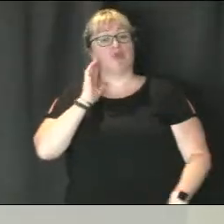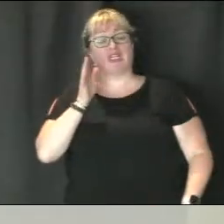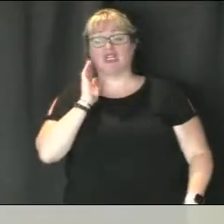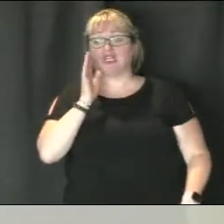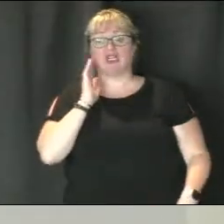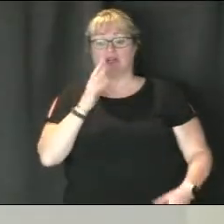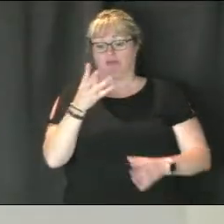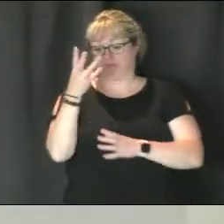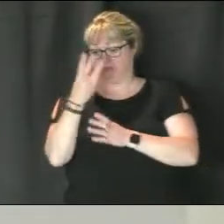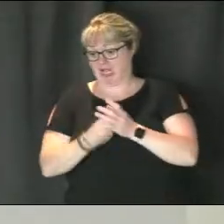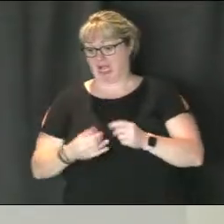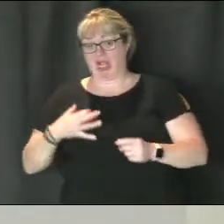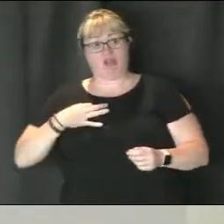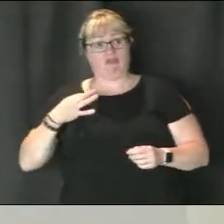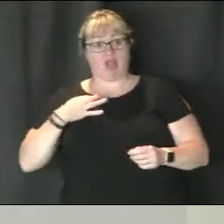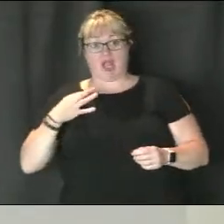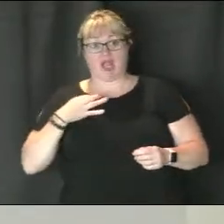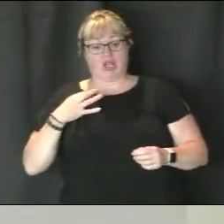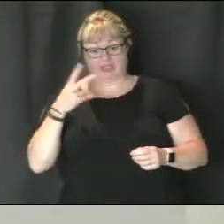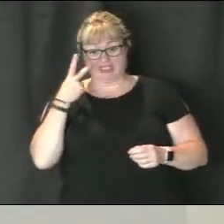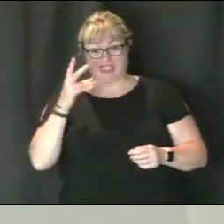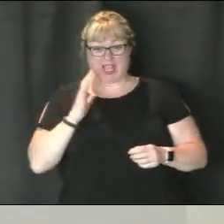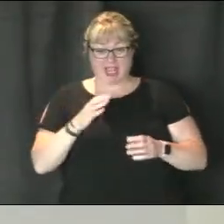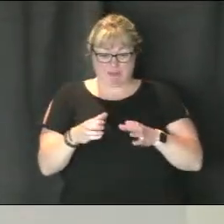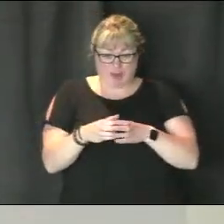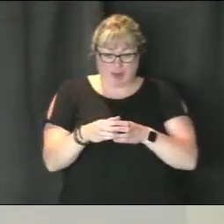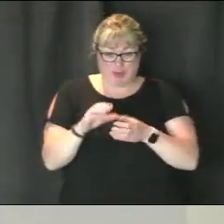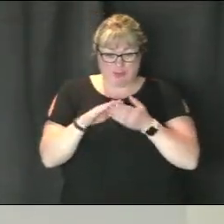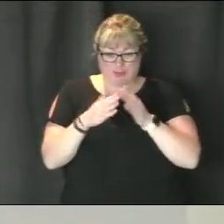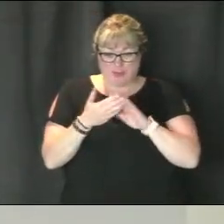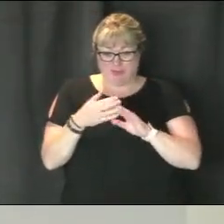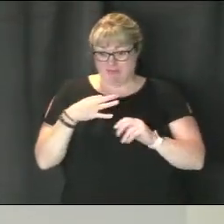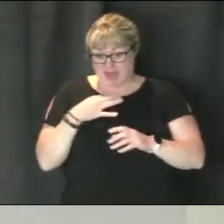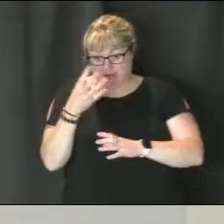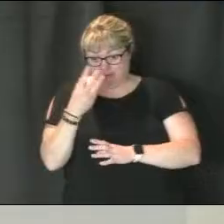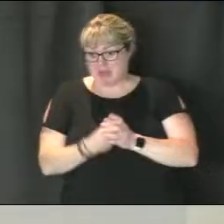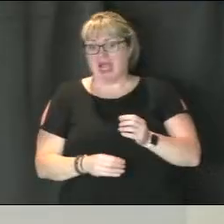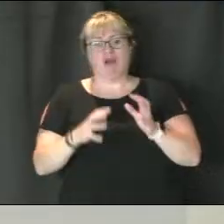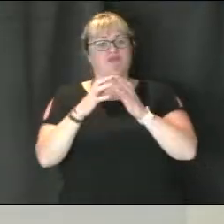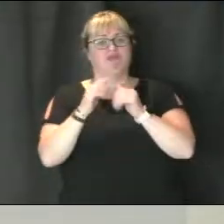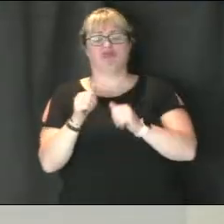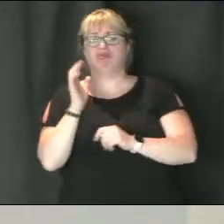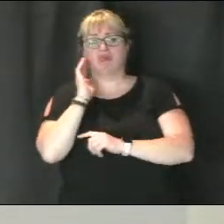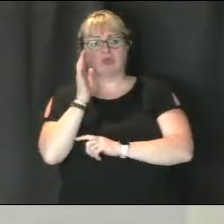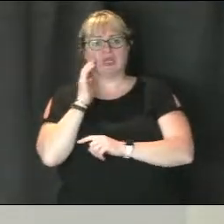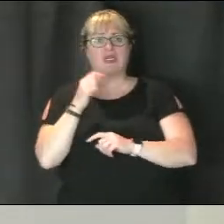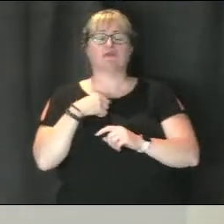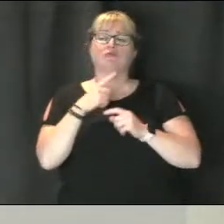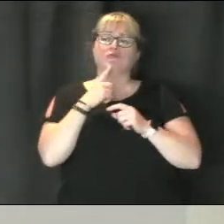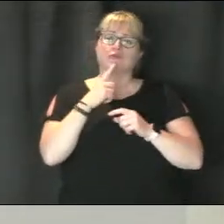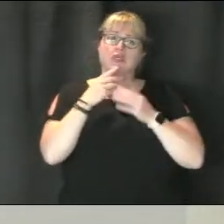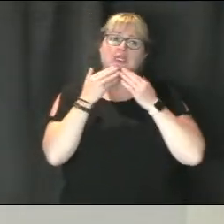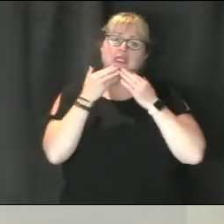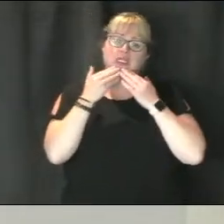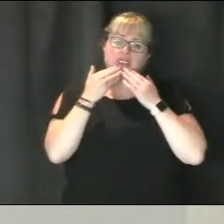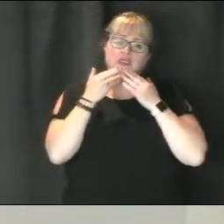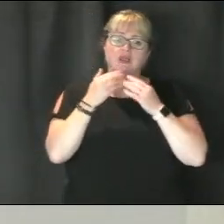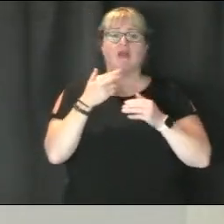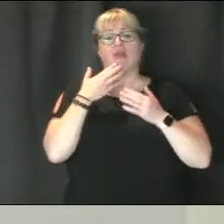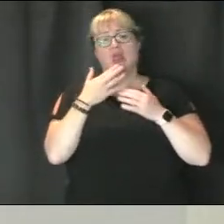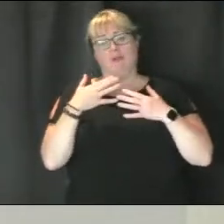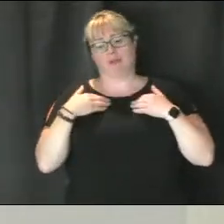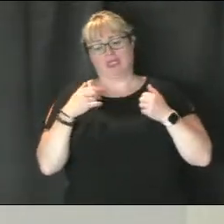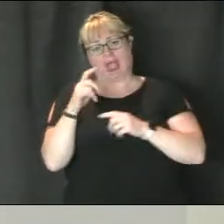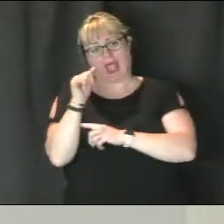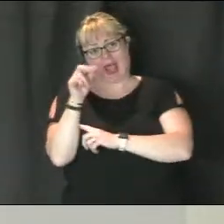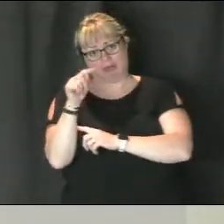It's like I'm sure you can see in all our little communities, right? So I am very grateful, very thankful for this. I thank Mr. Abbott, of